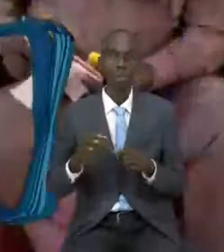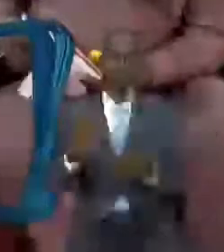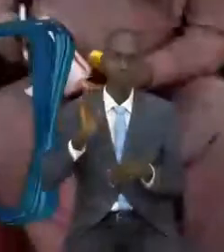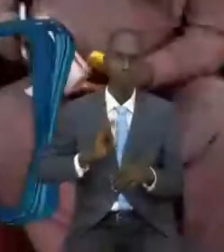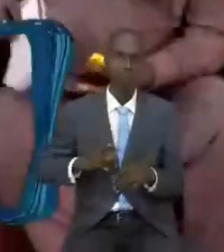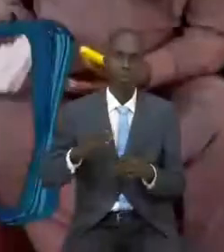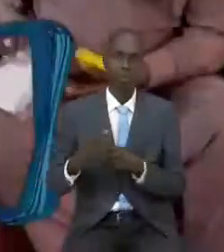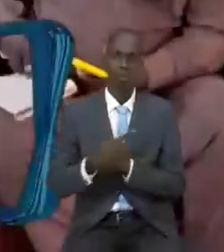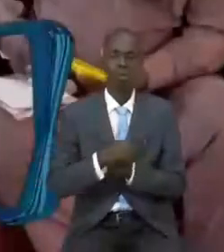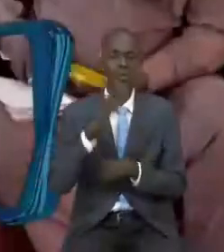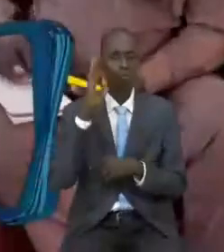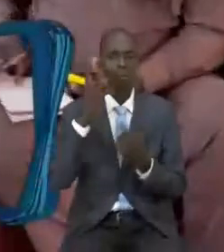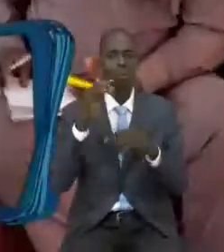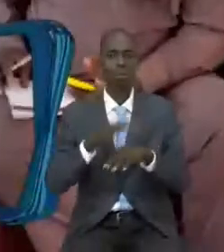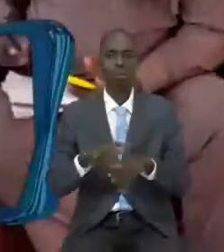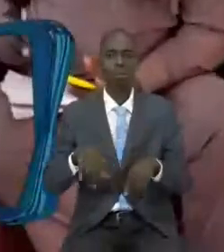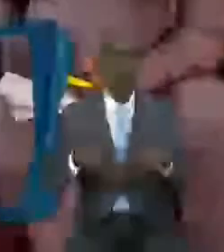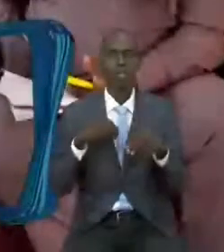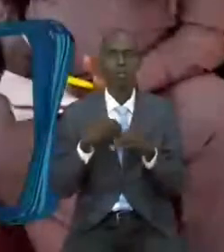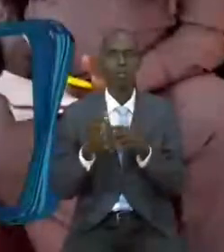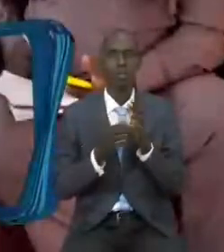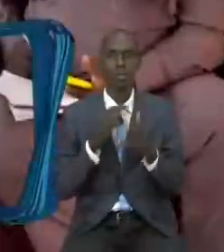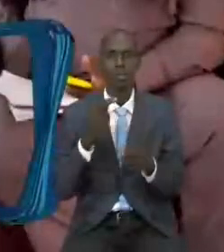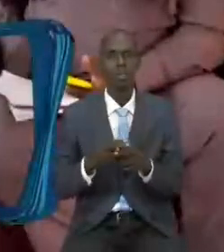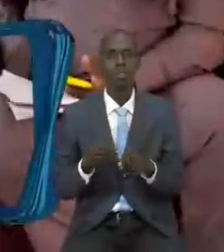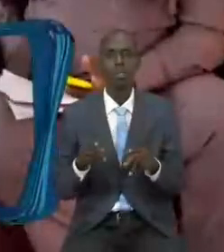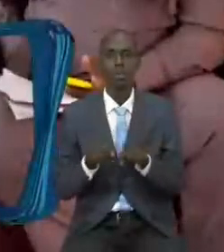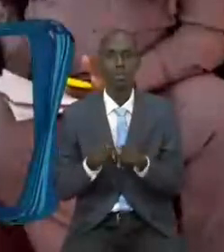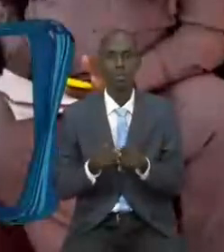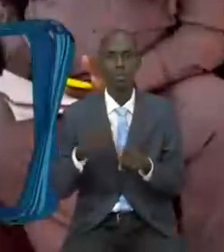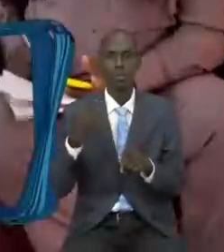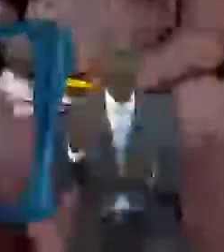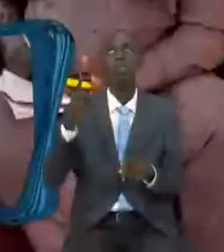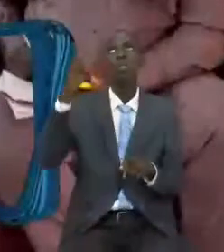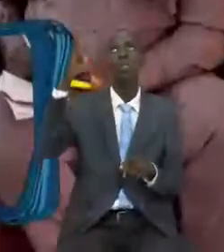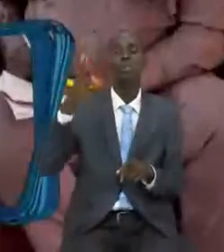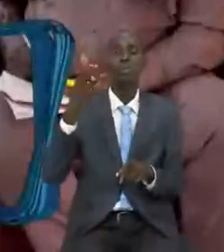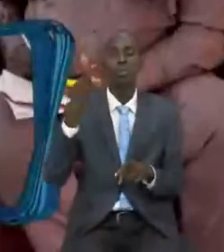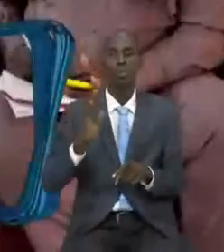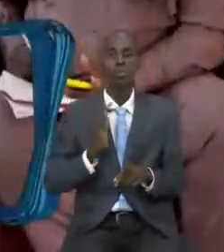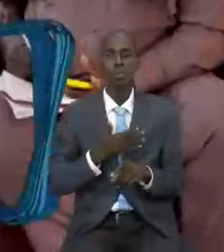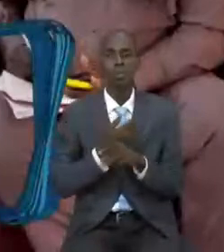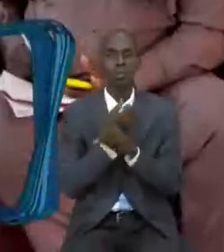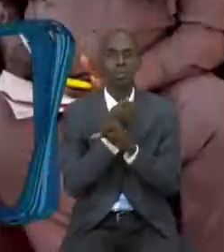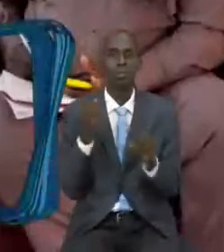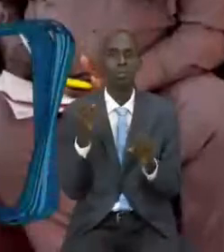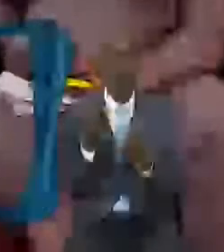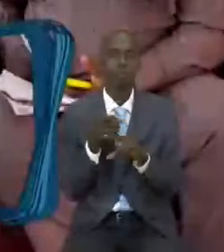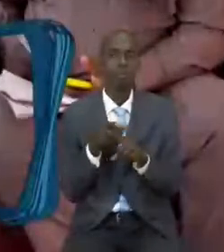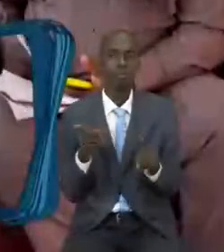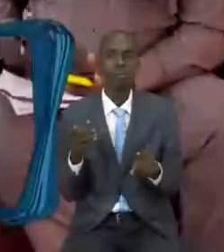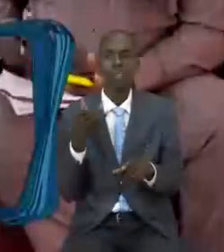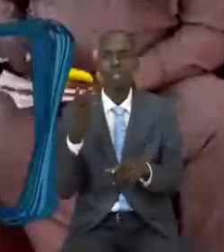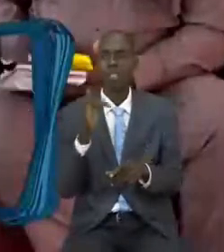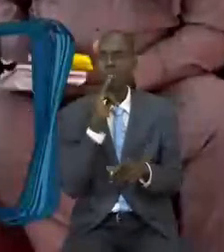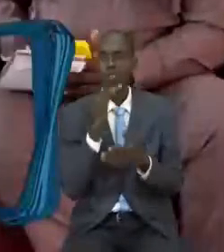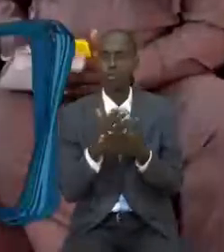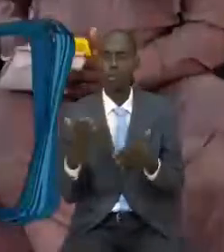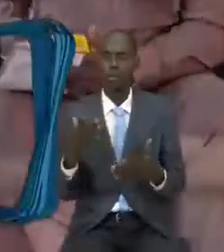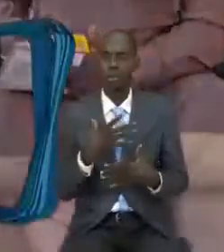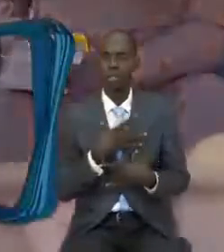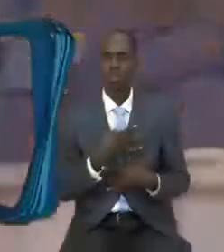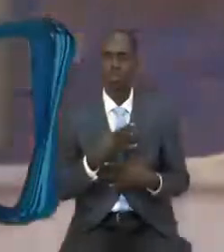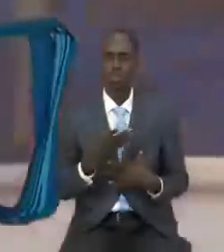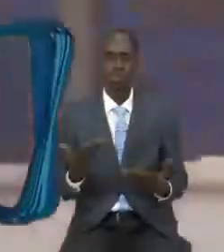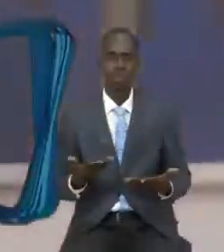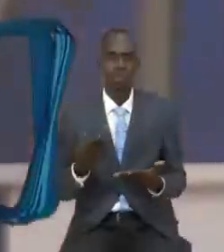come upon your life. Even the God of our salvation. But there's something interesting here. Look at